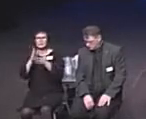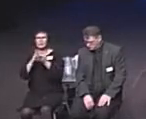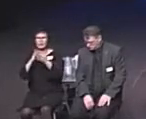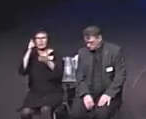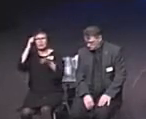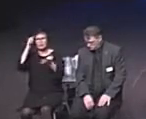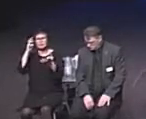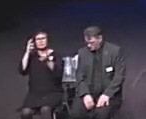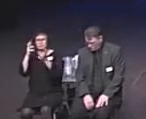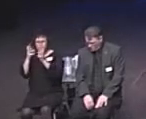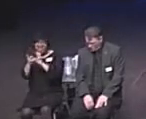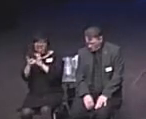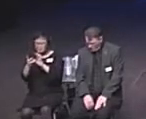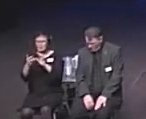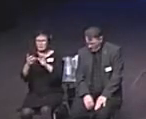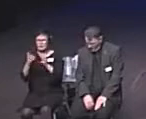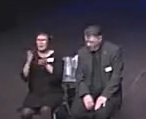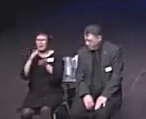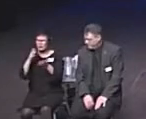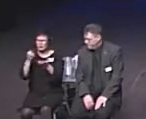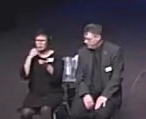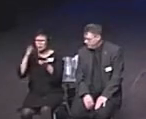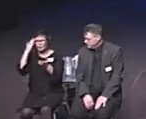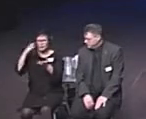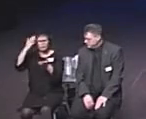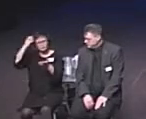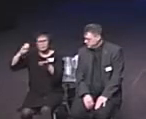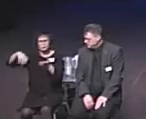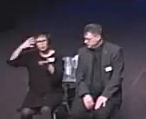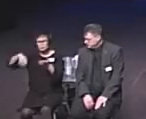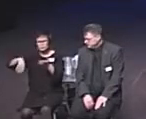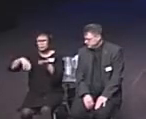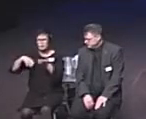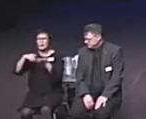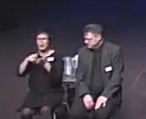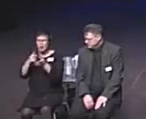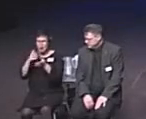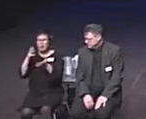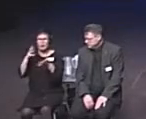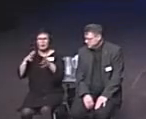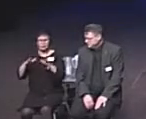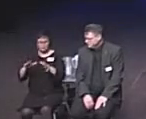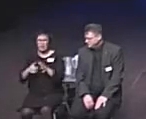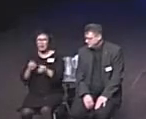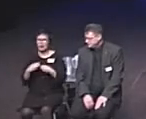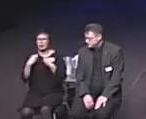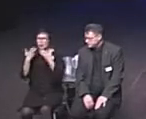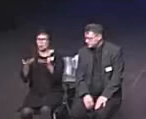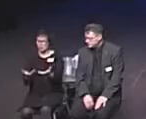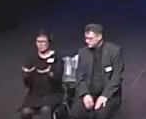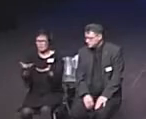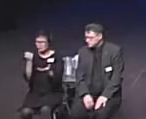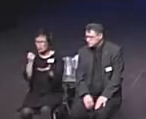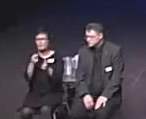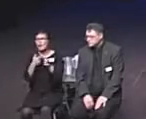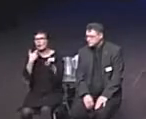the crap that you don't need, and then from there you can start and being creative and